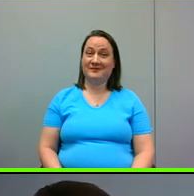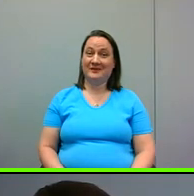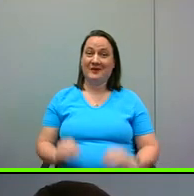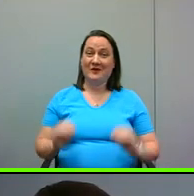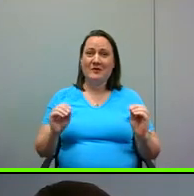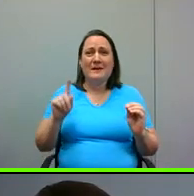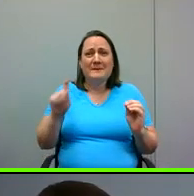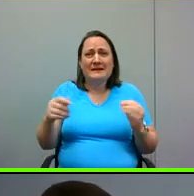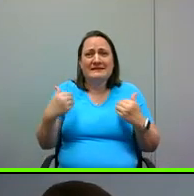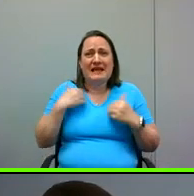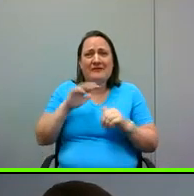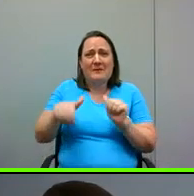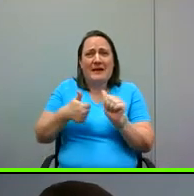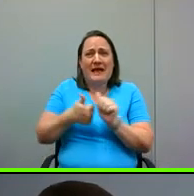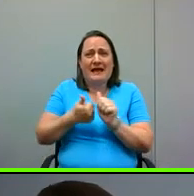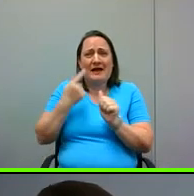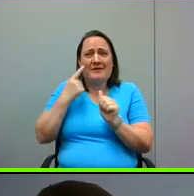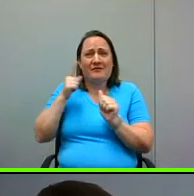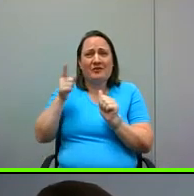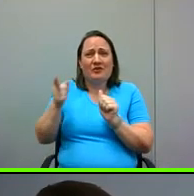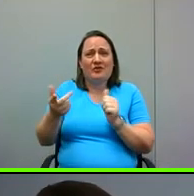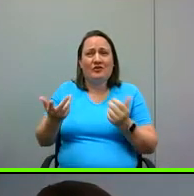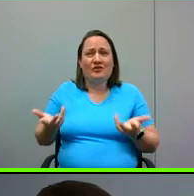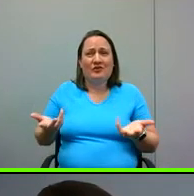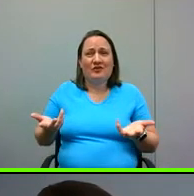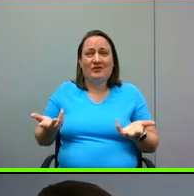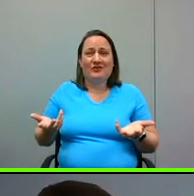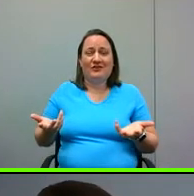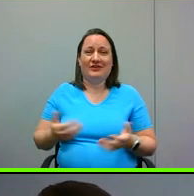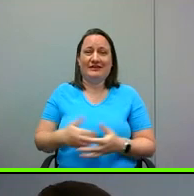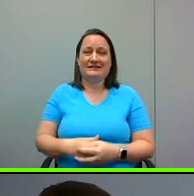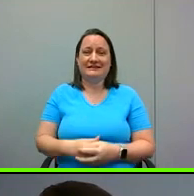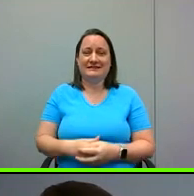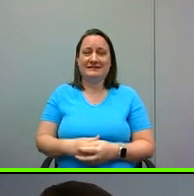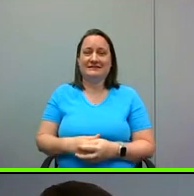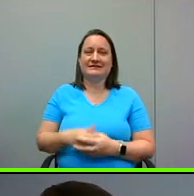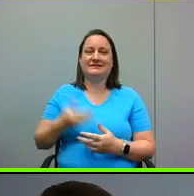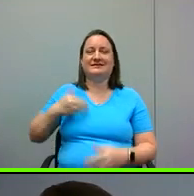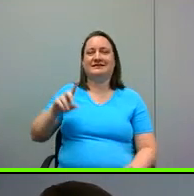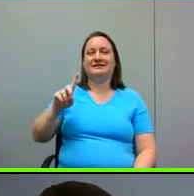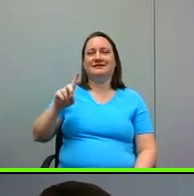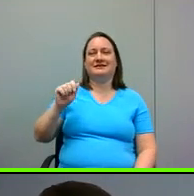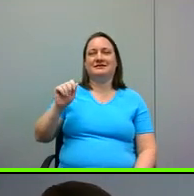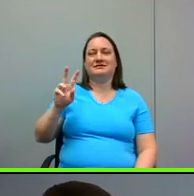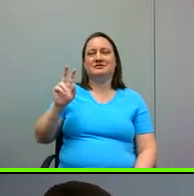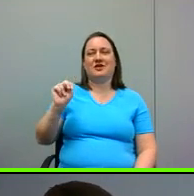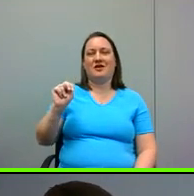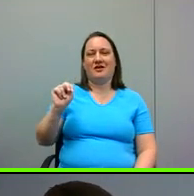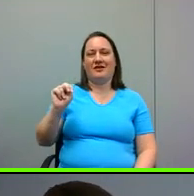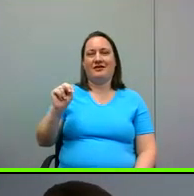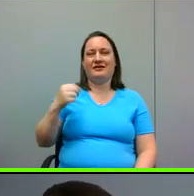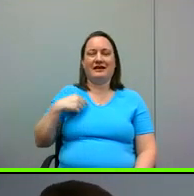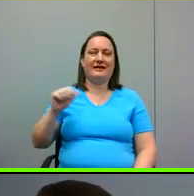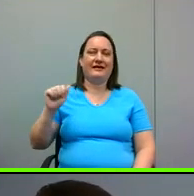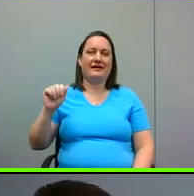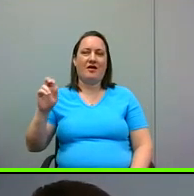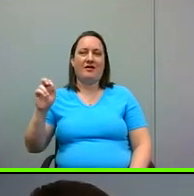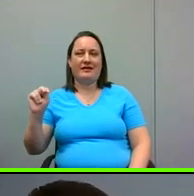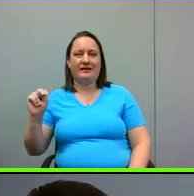We gotta have a backup for Jolie Vaughn. This is Dawn. I'll This is serve as Aaron backup. Bosser.